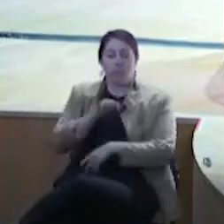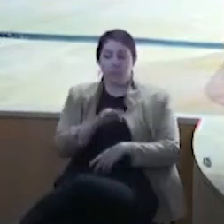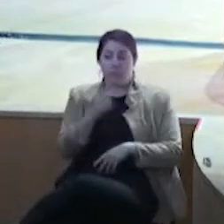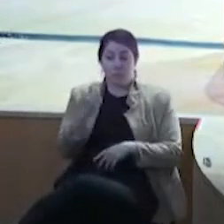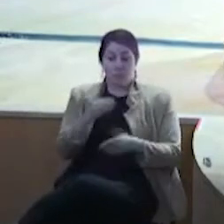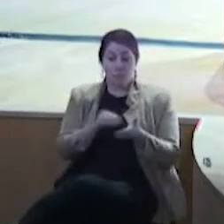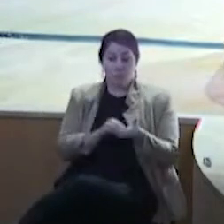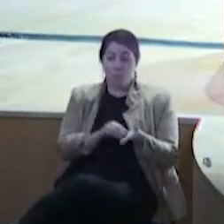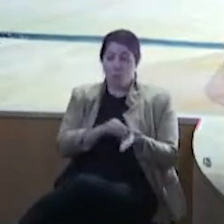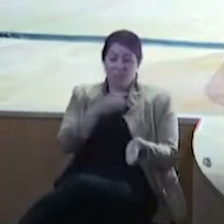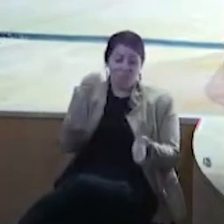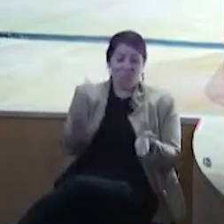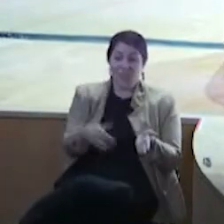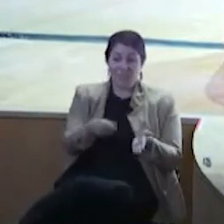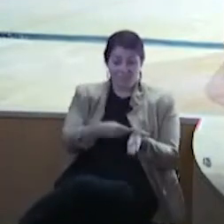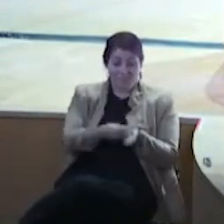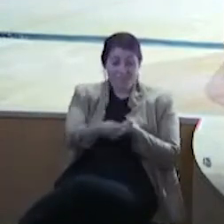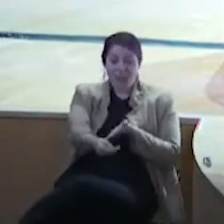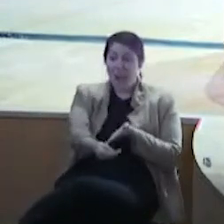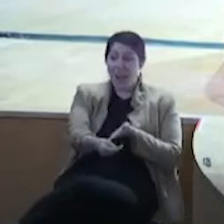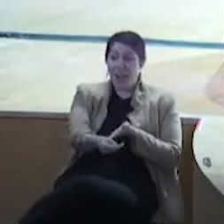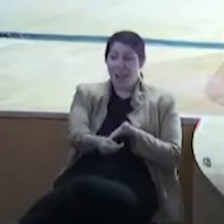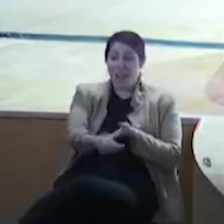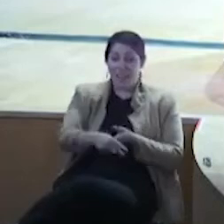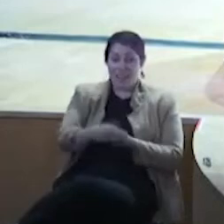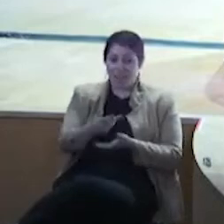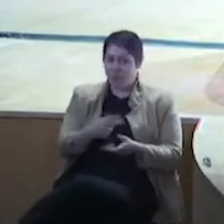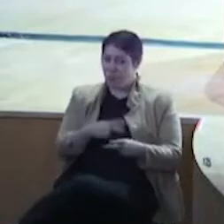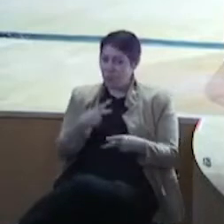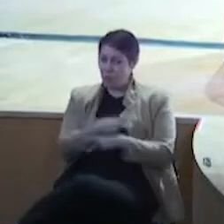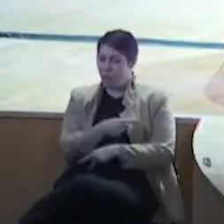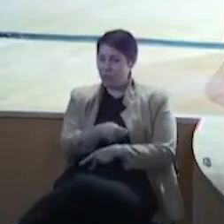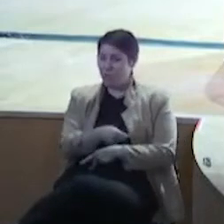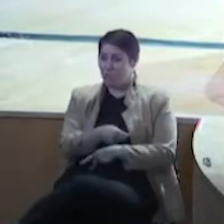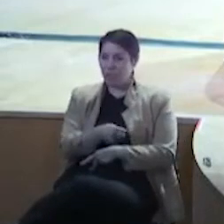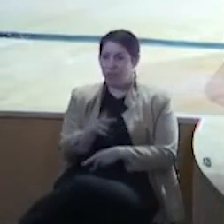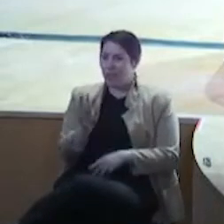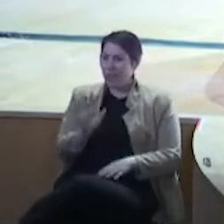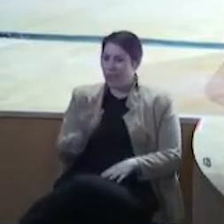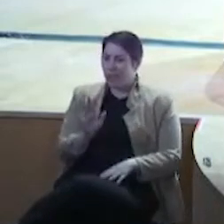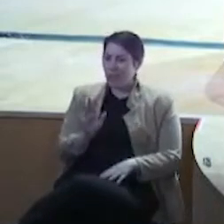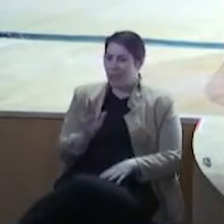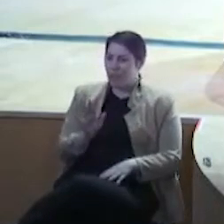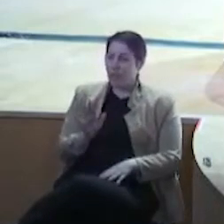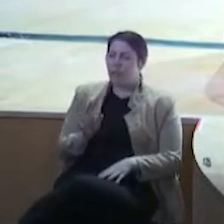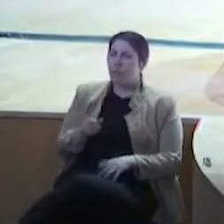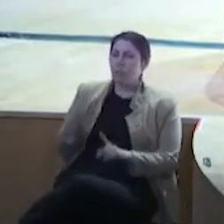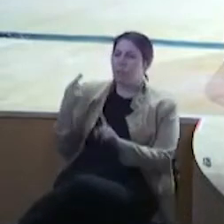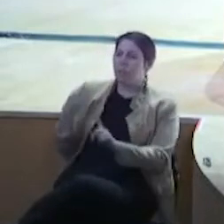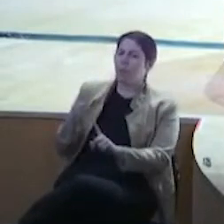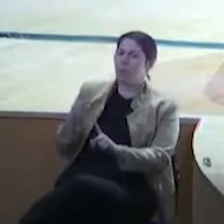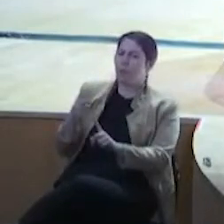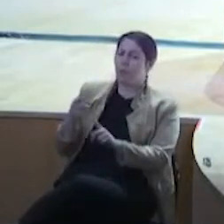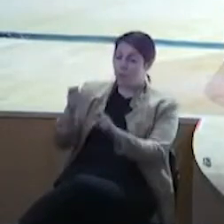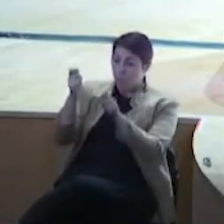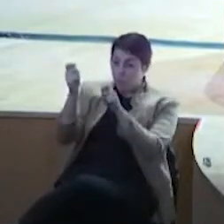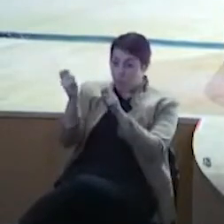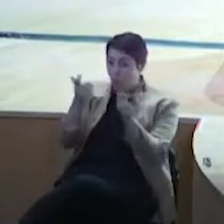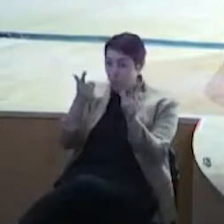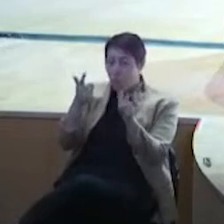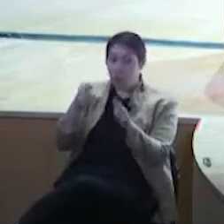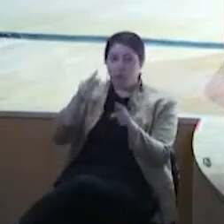more expensive doesn't make it worse. But at the end of the day, we all